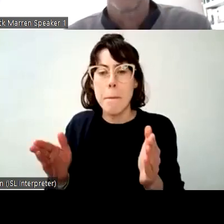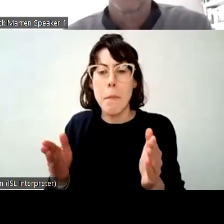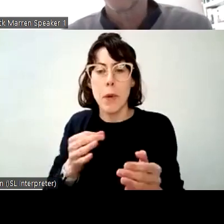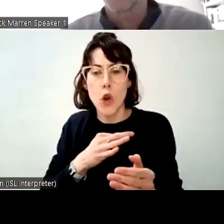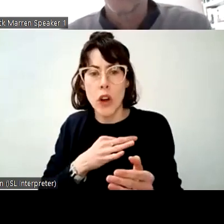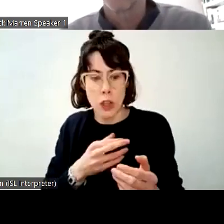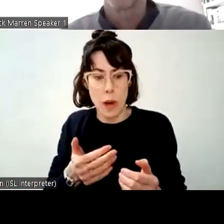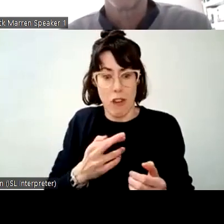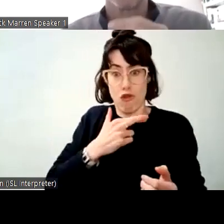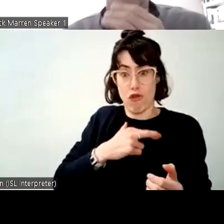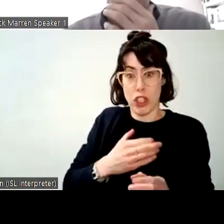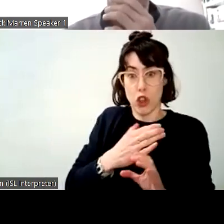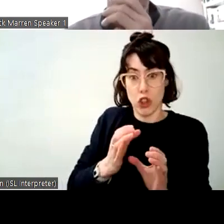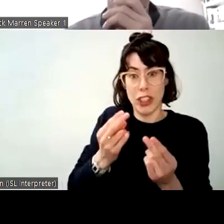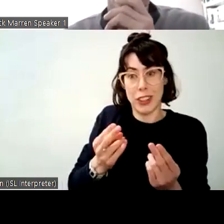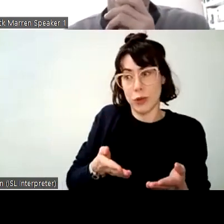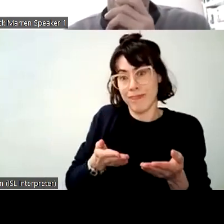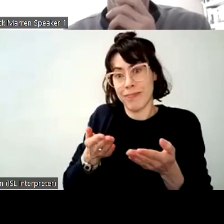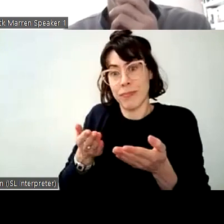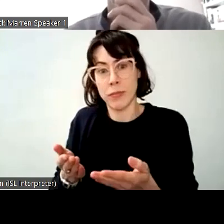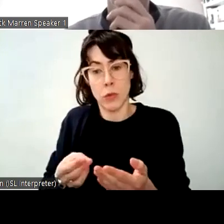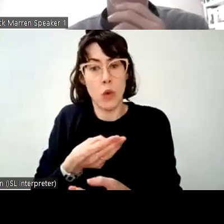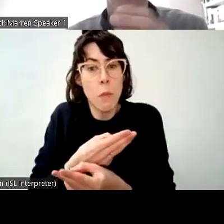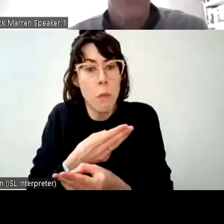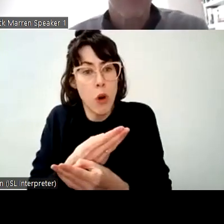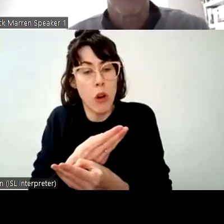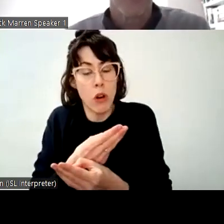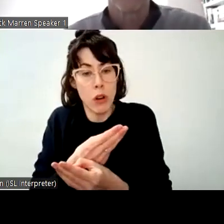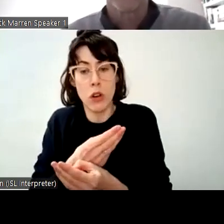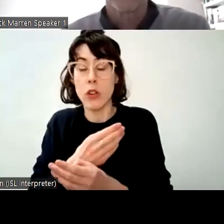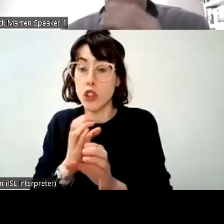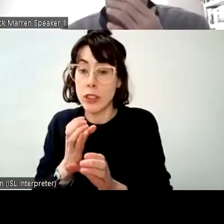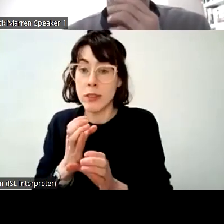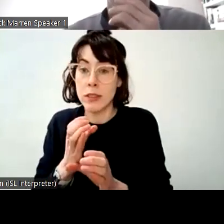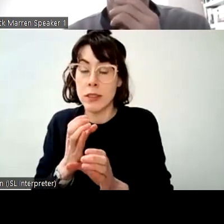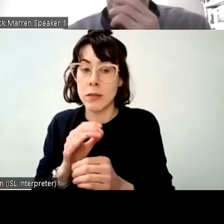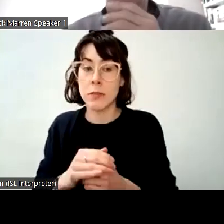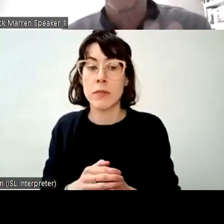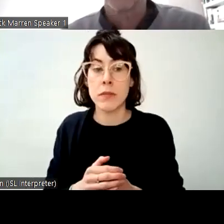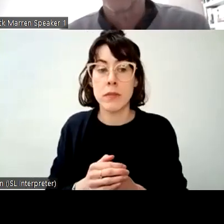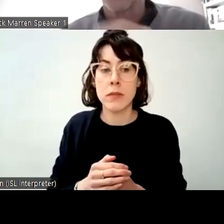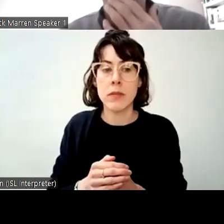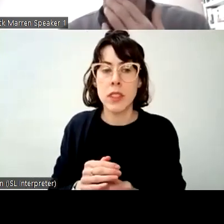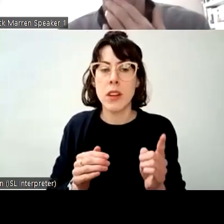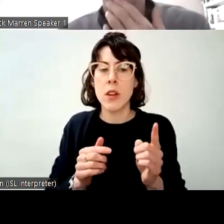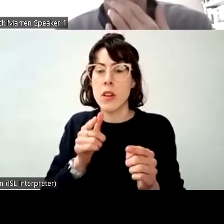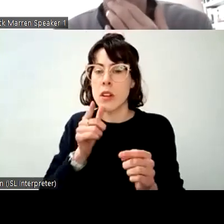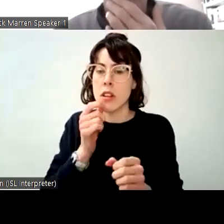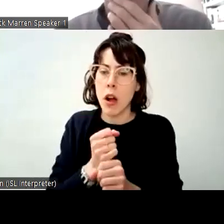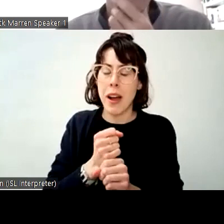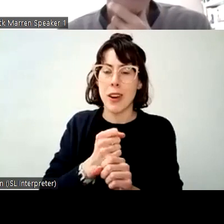to advance the goals that we all face as a community of nations. The need to dial down, as they talk about temperatures and pushing back